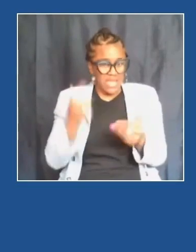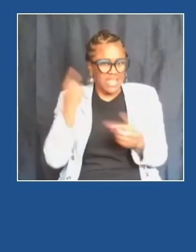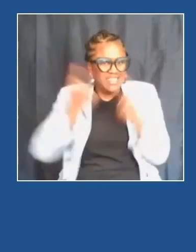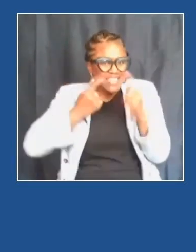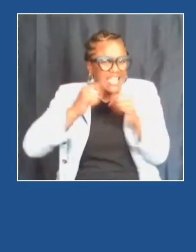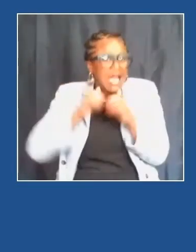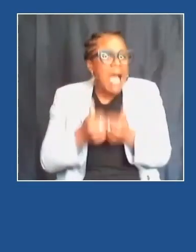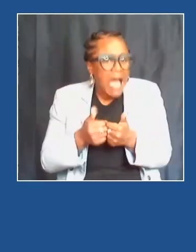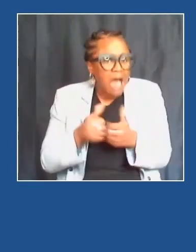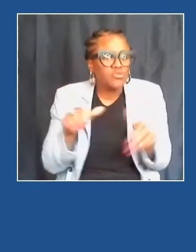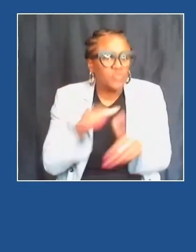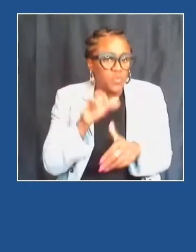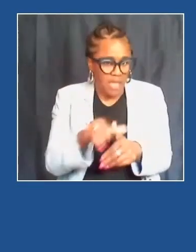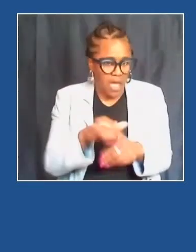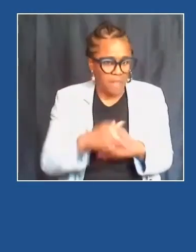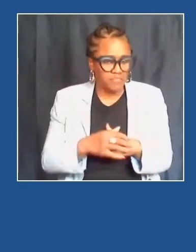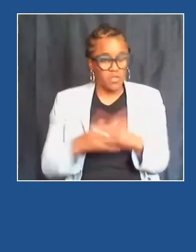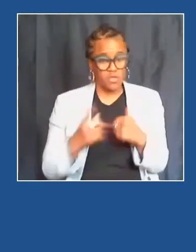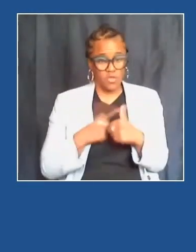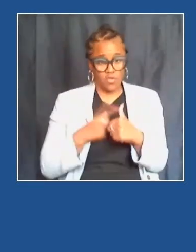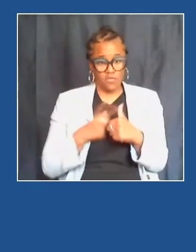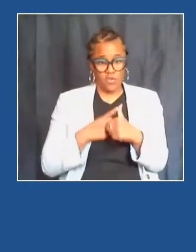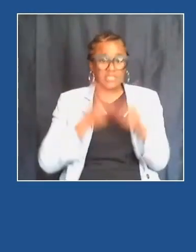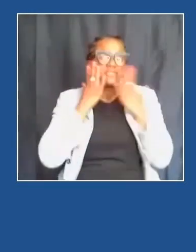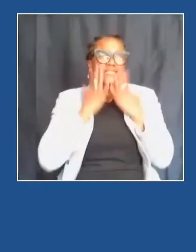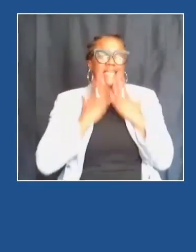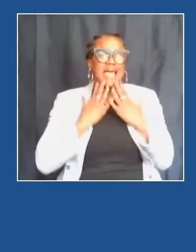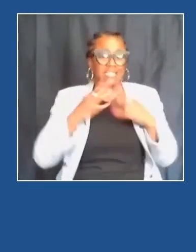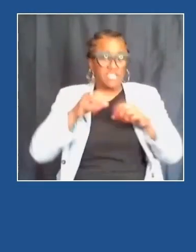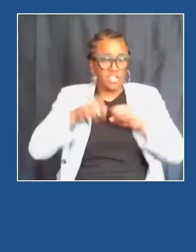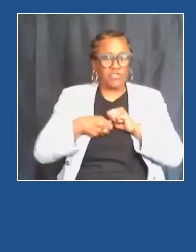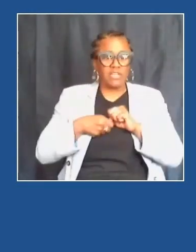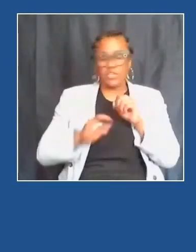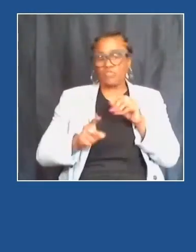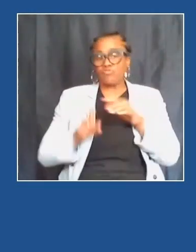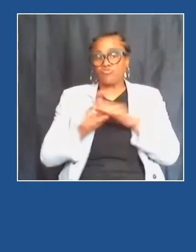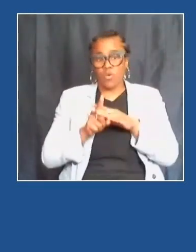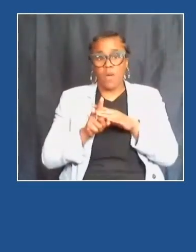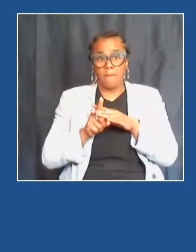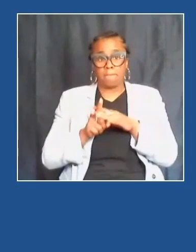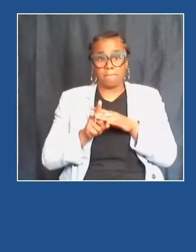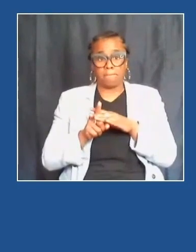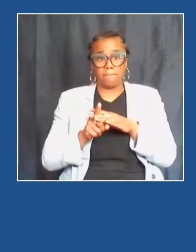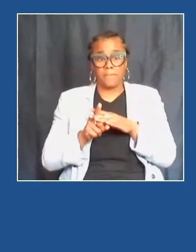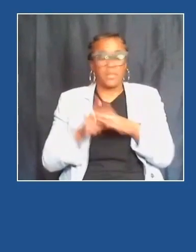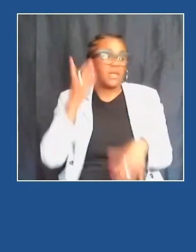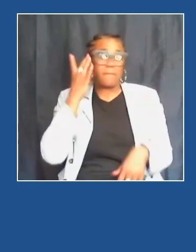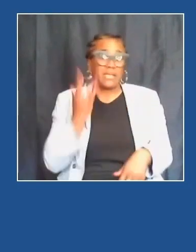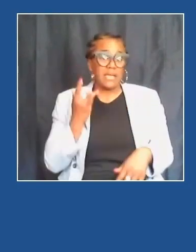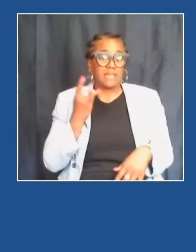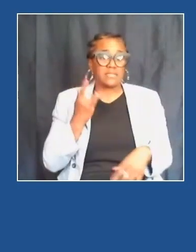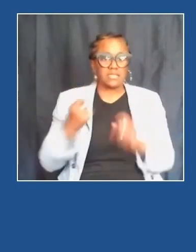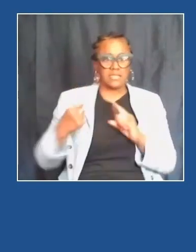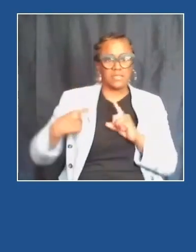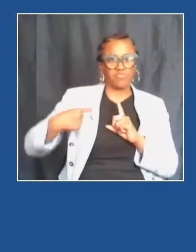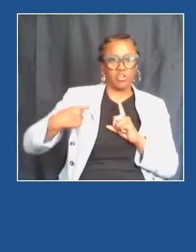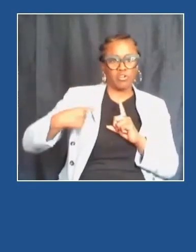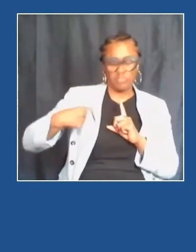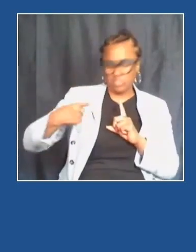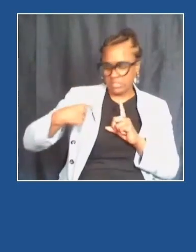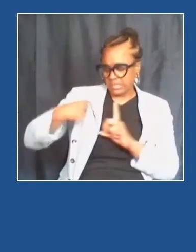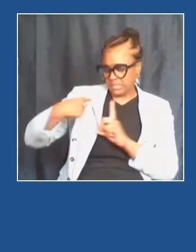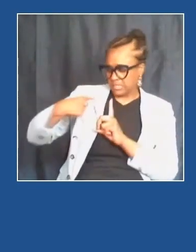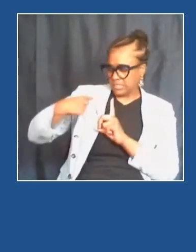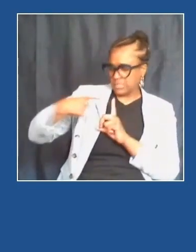that. So the first thing is sadness and grief show up because there's a cue. Something cues it up.